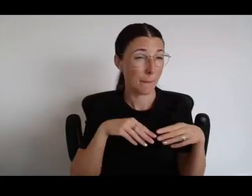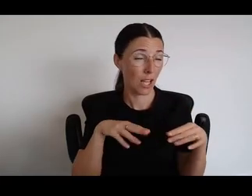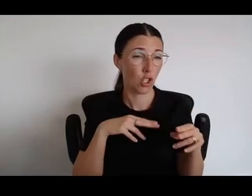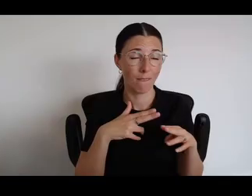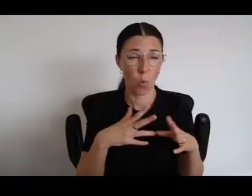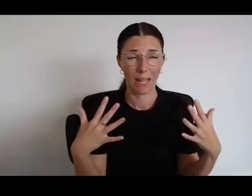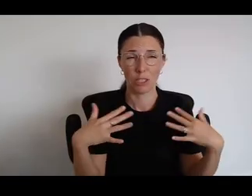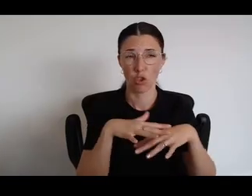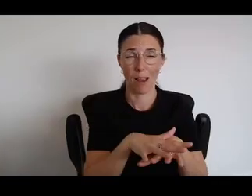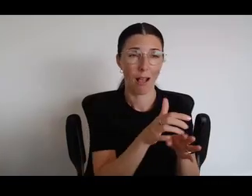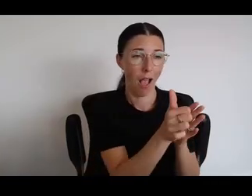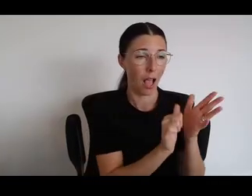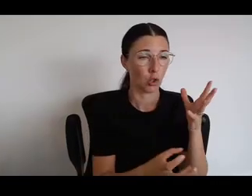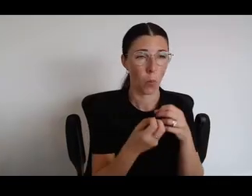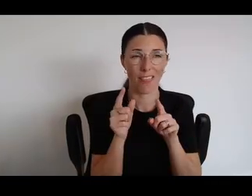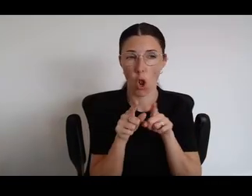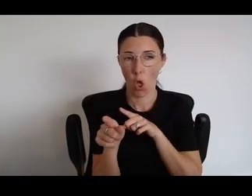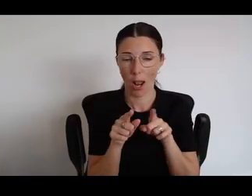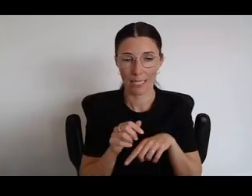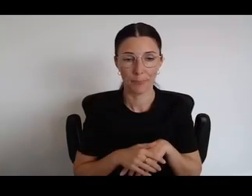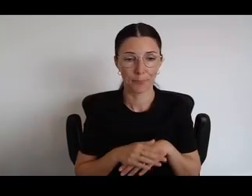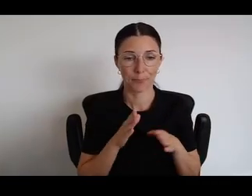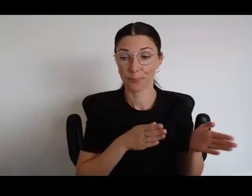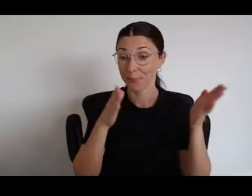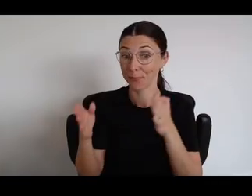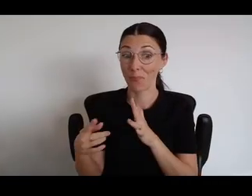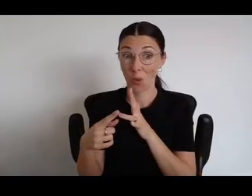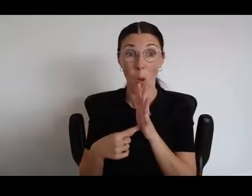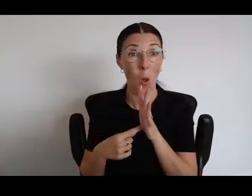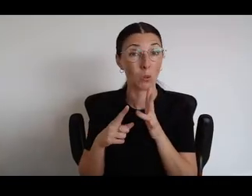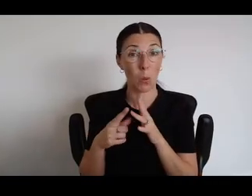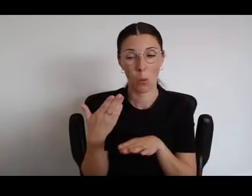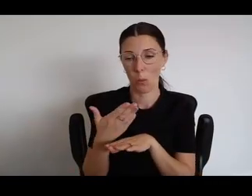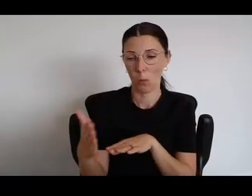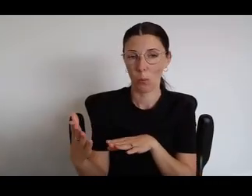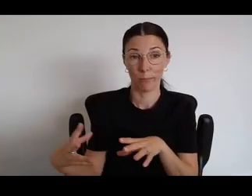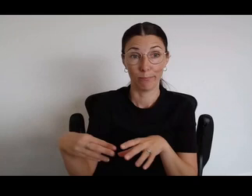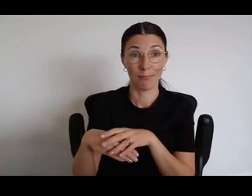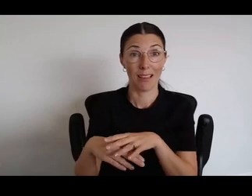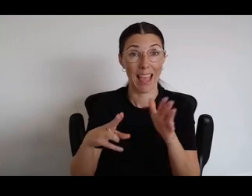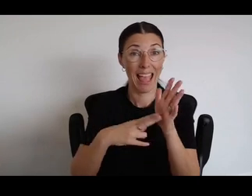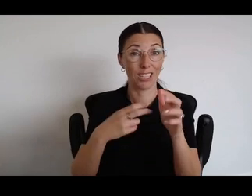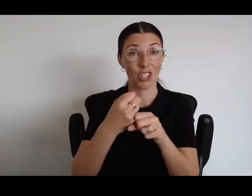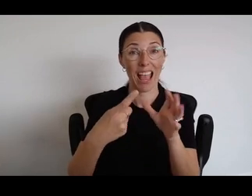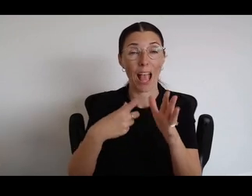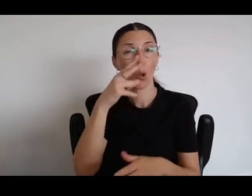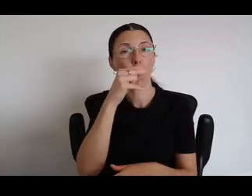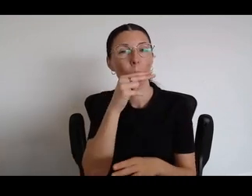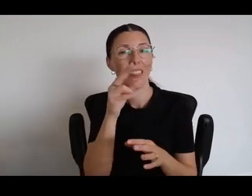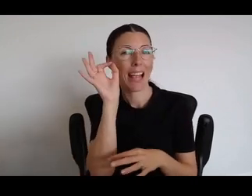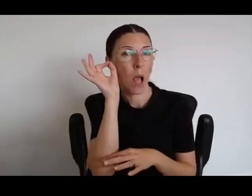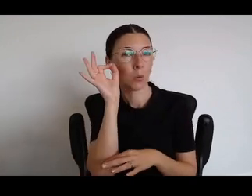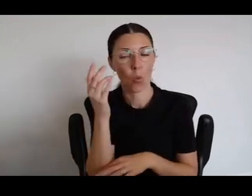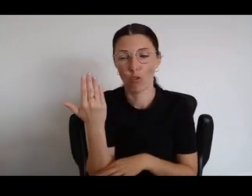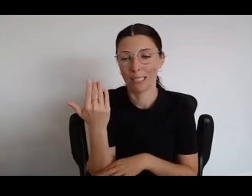into learning and representing knowledge. Otto is a newly appointed member of the National Gallery's Youth Council. He recently graduated